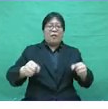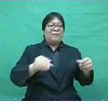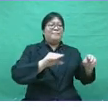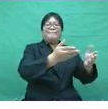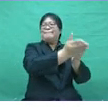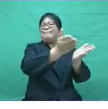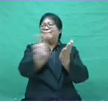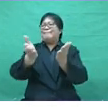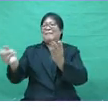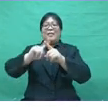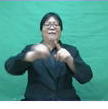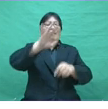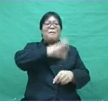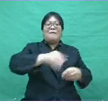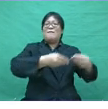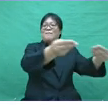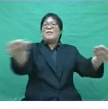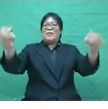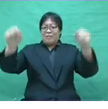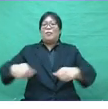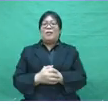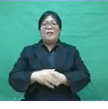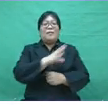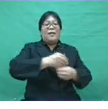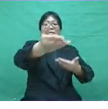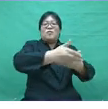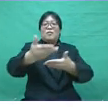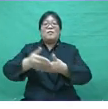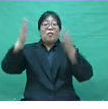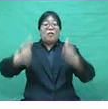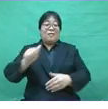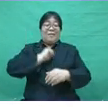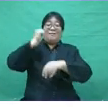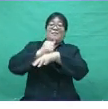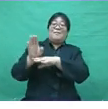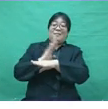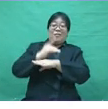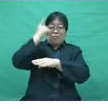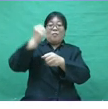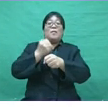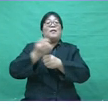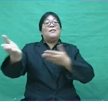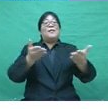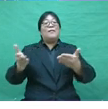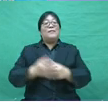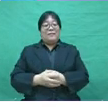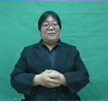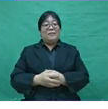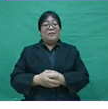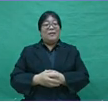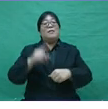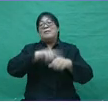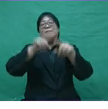effective benefits, including reaching out to the self-employed for employment services assistance during any